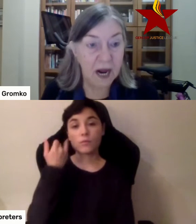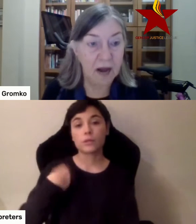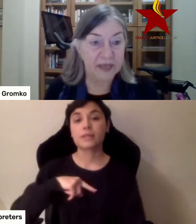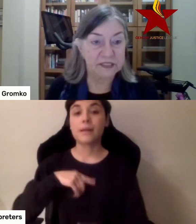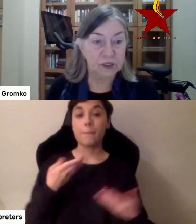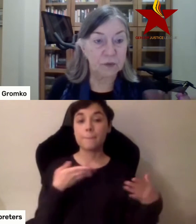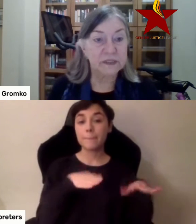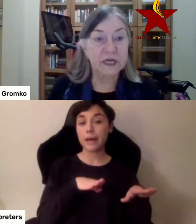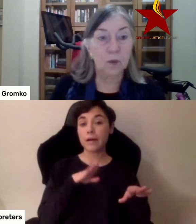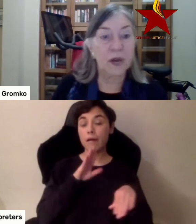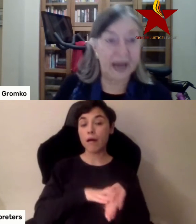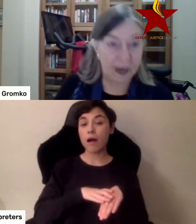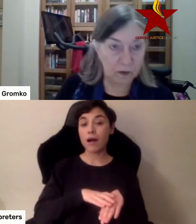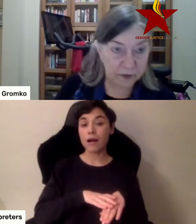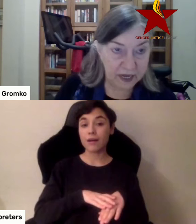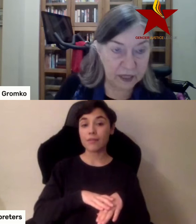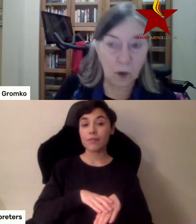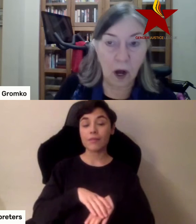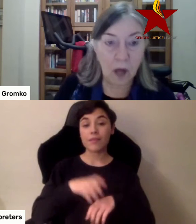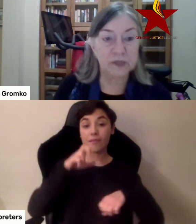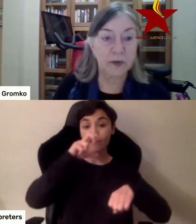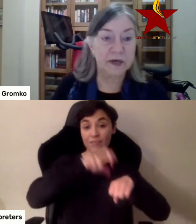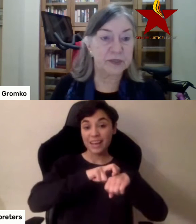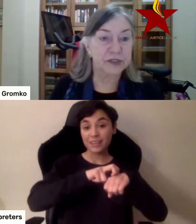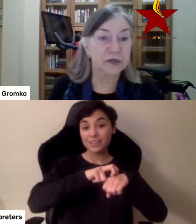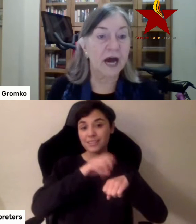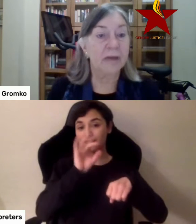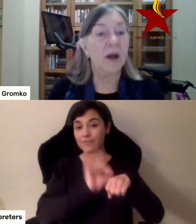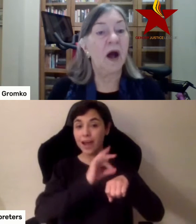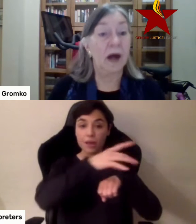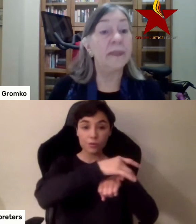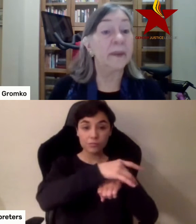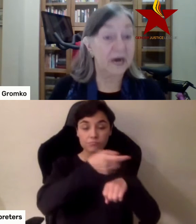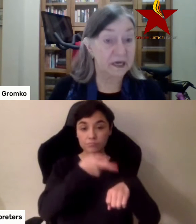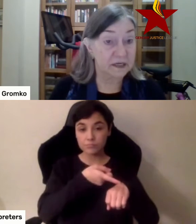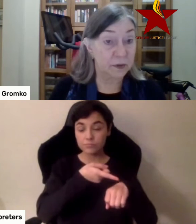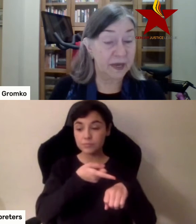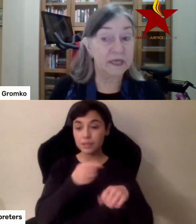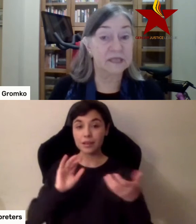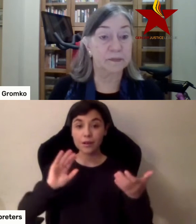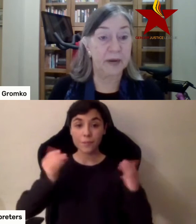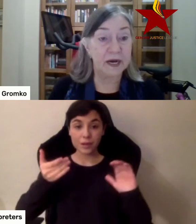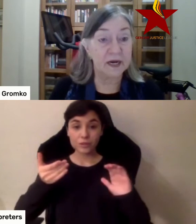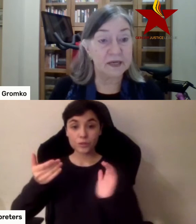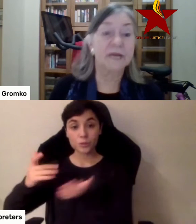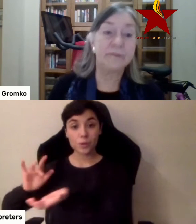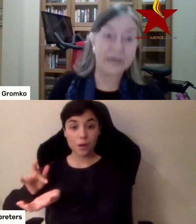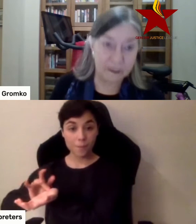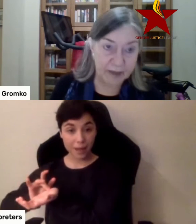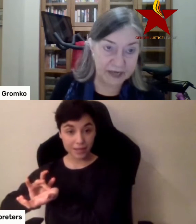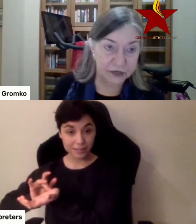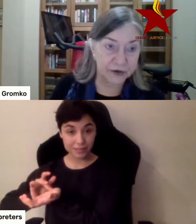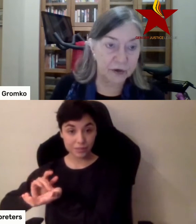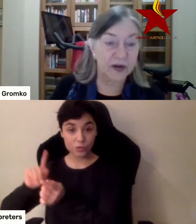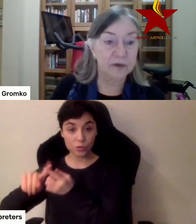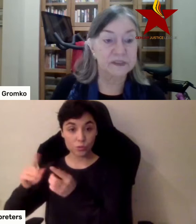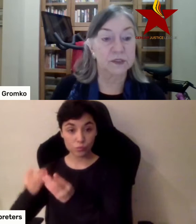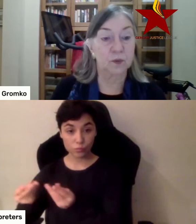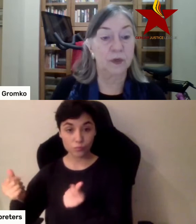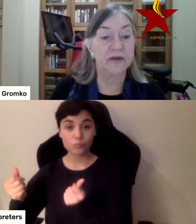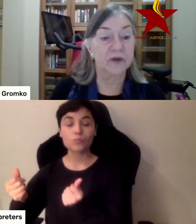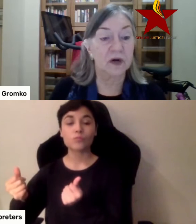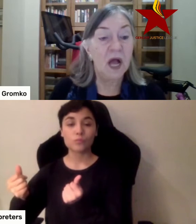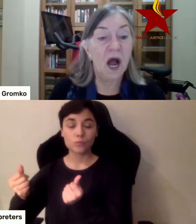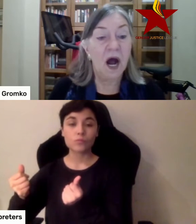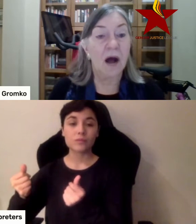right, as to who was going to win out, okay, you always wanted to put your dime on the bugs, okay, because bugs, meaning bacteria or